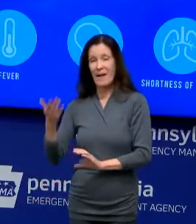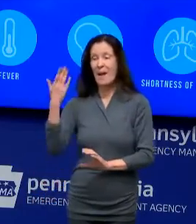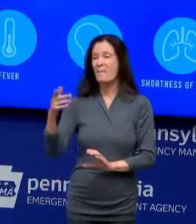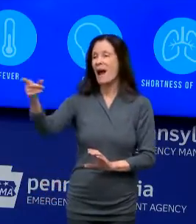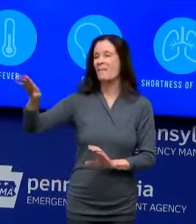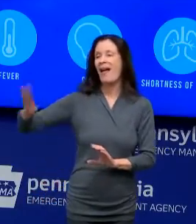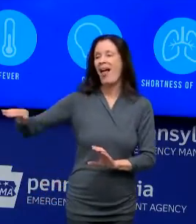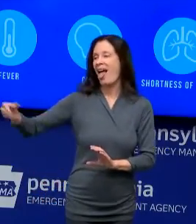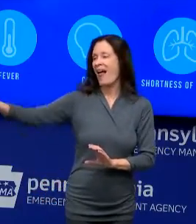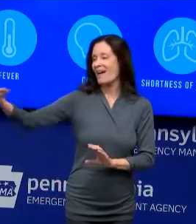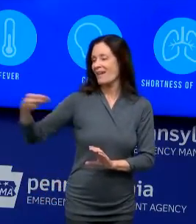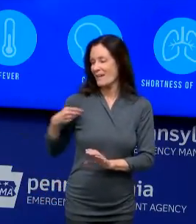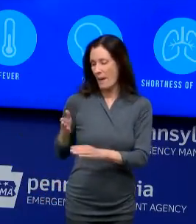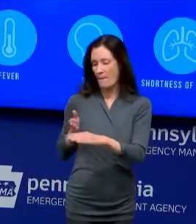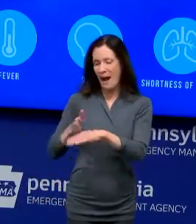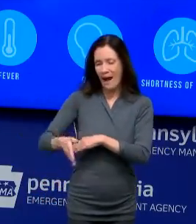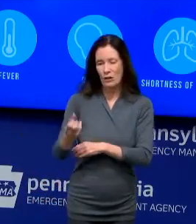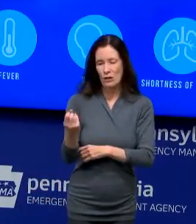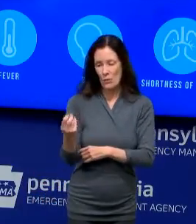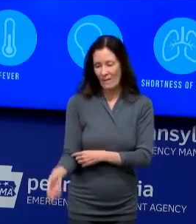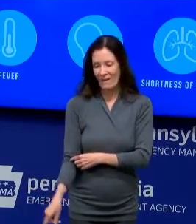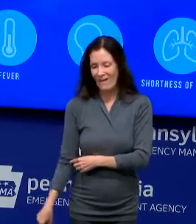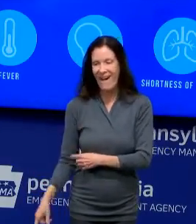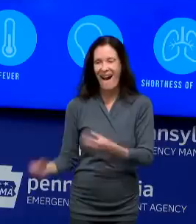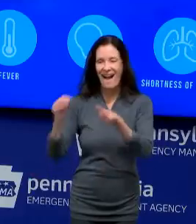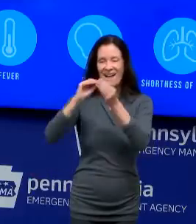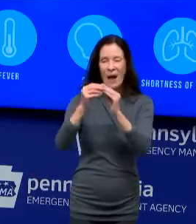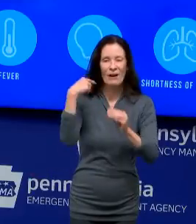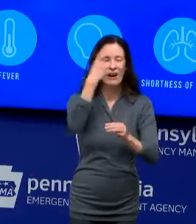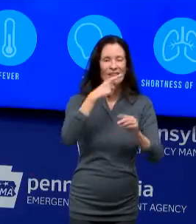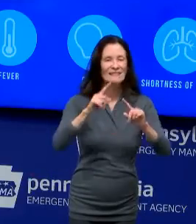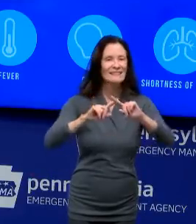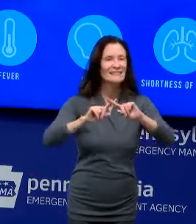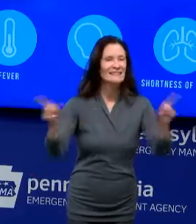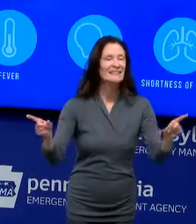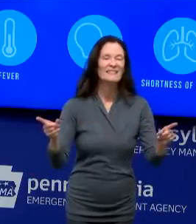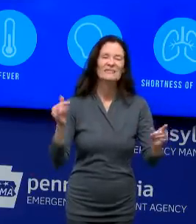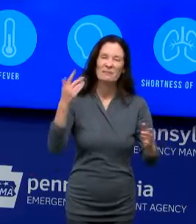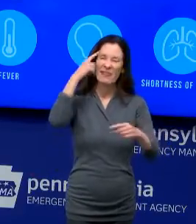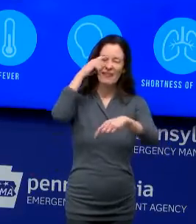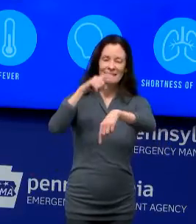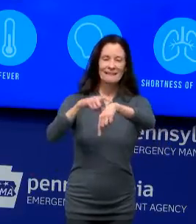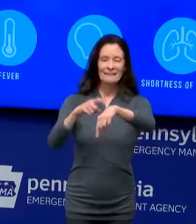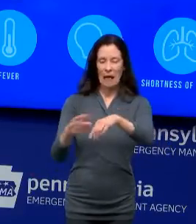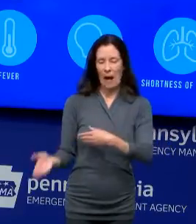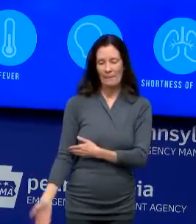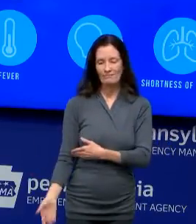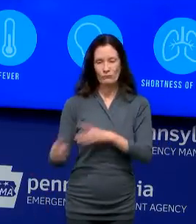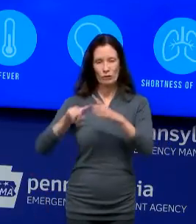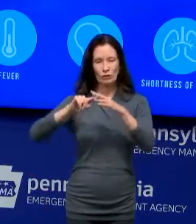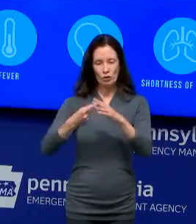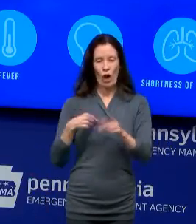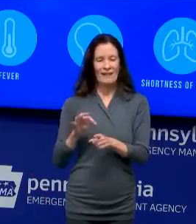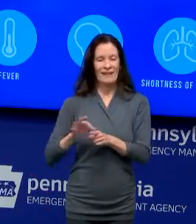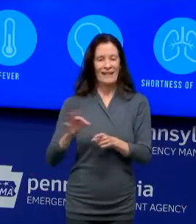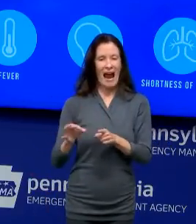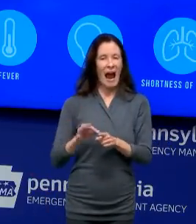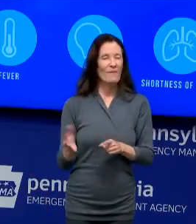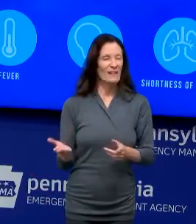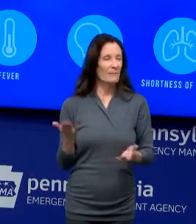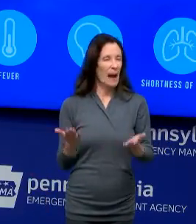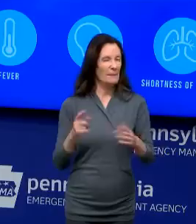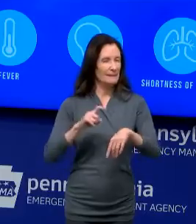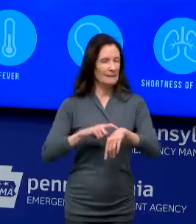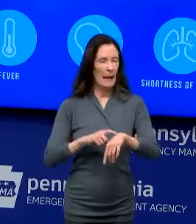all the time. From WESB, there are a lot of people calling for our area to reopen because